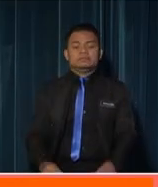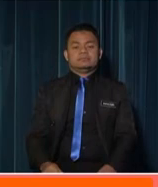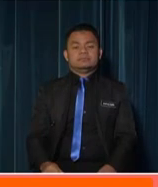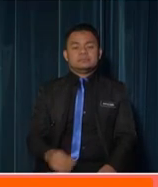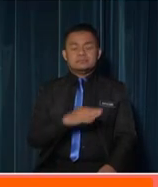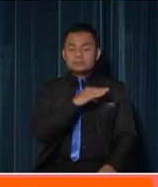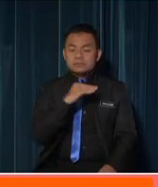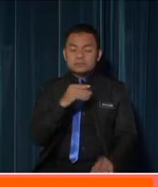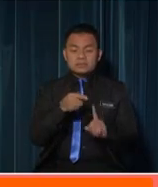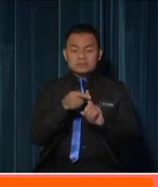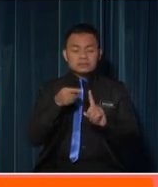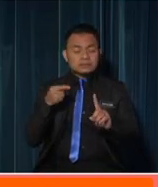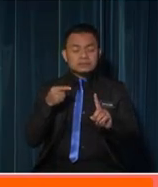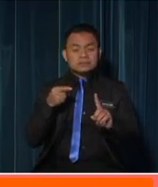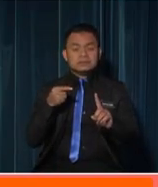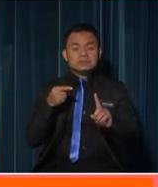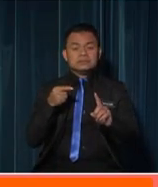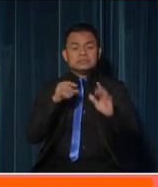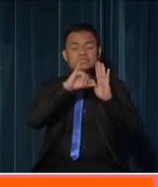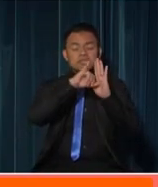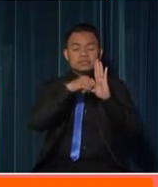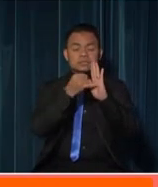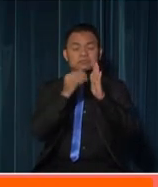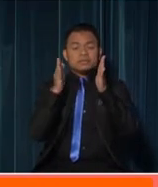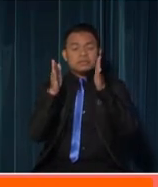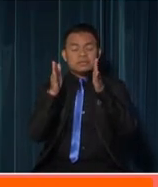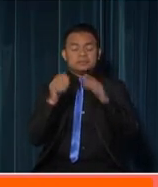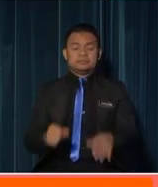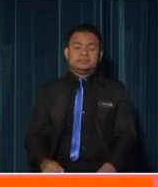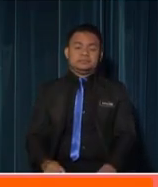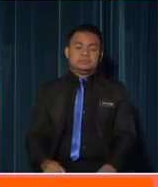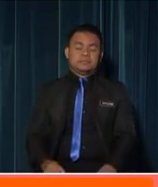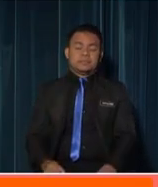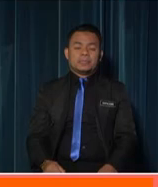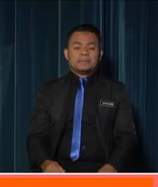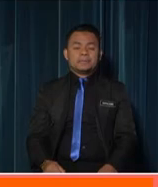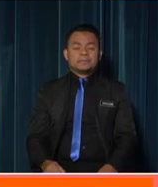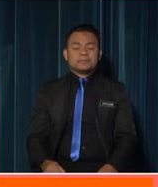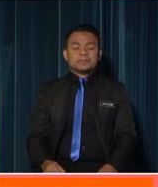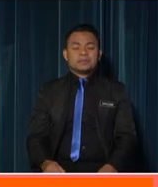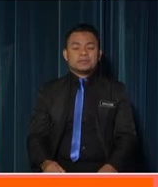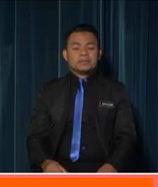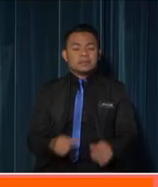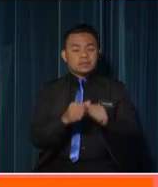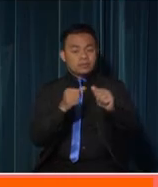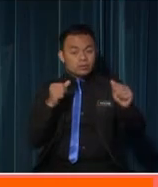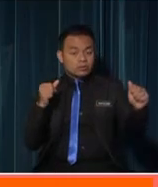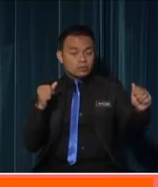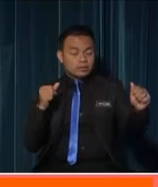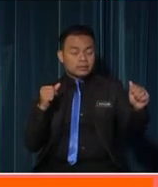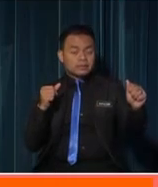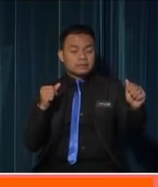the hour hand. The long hand is the minute hand.